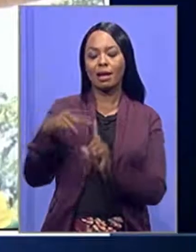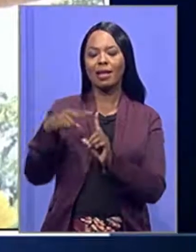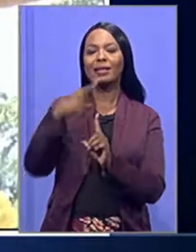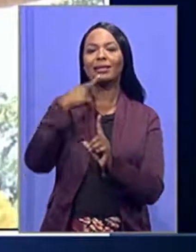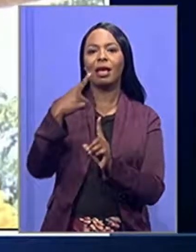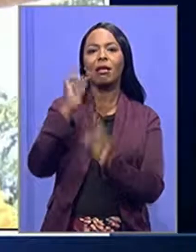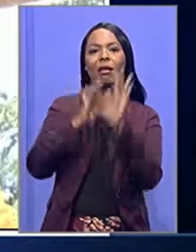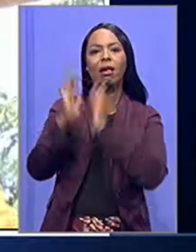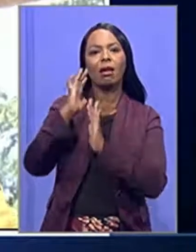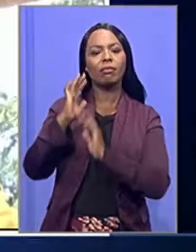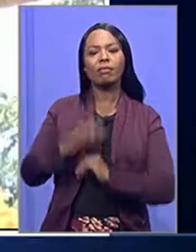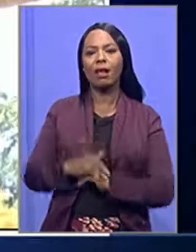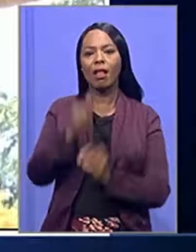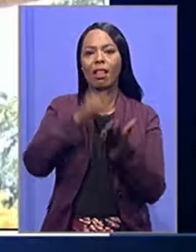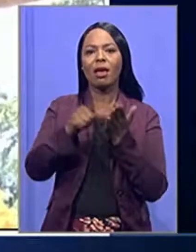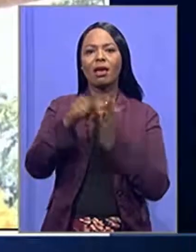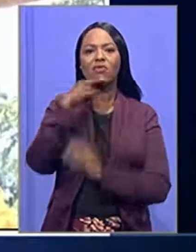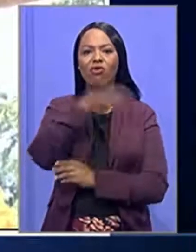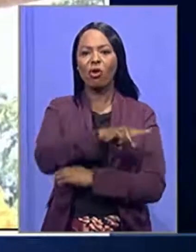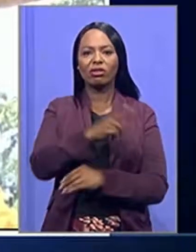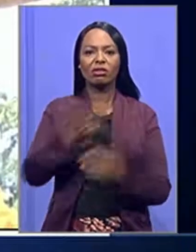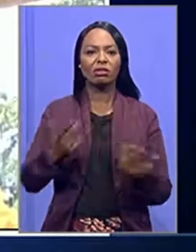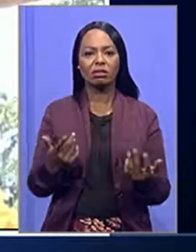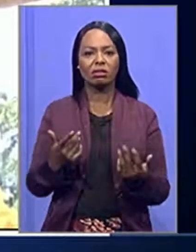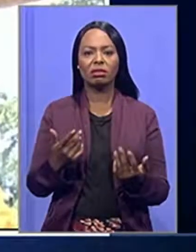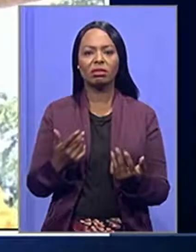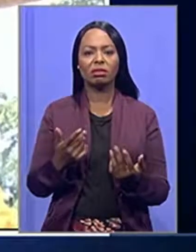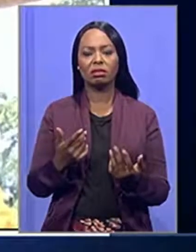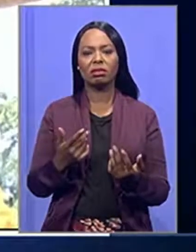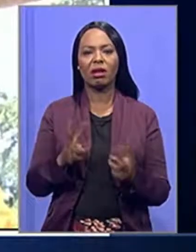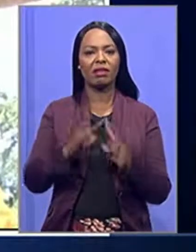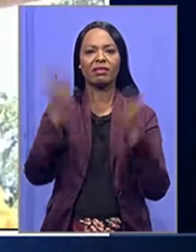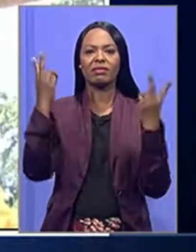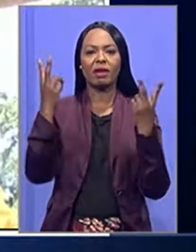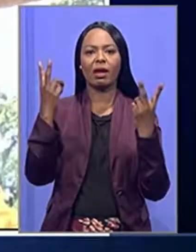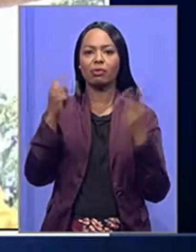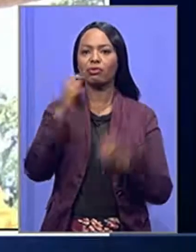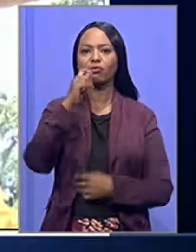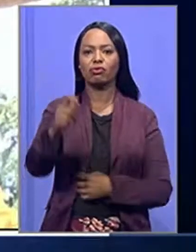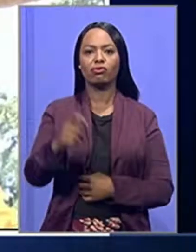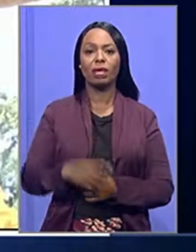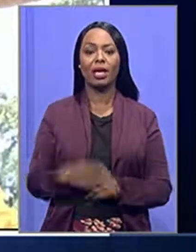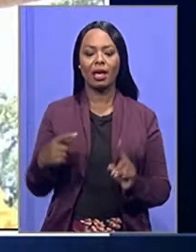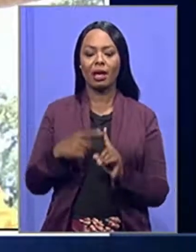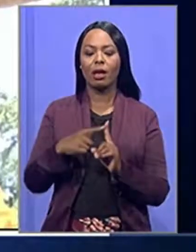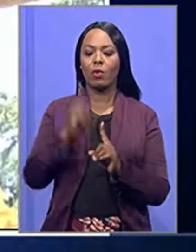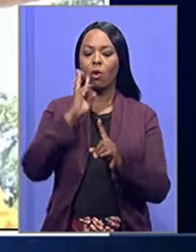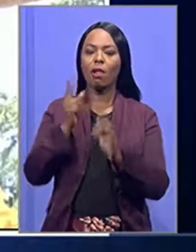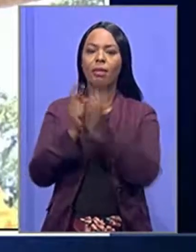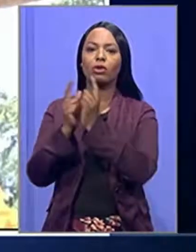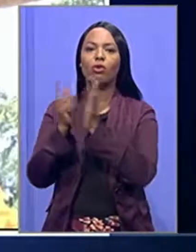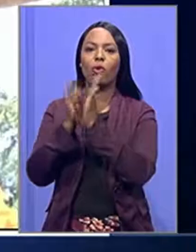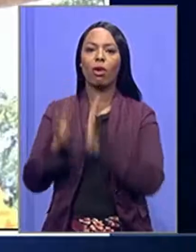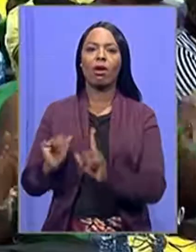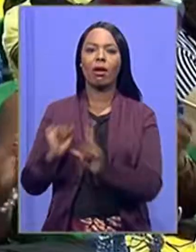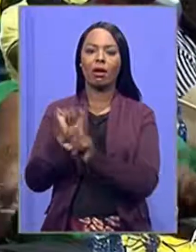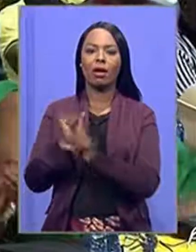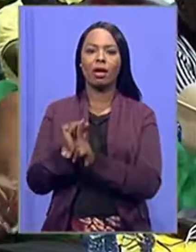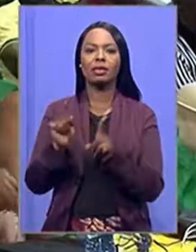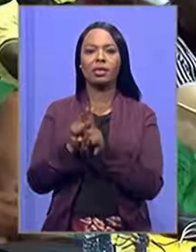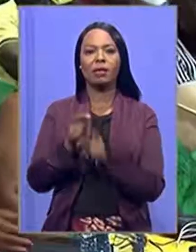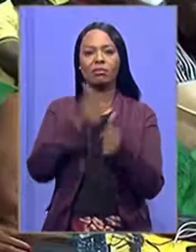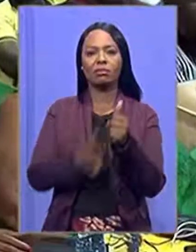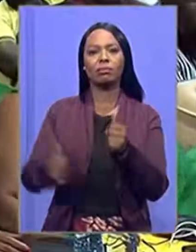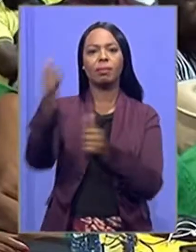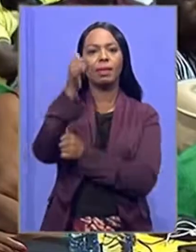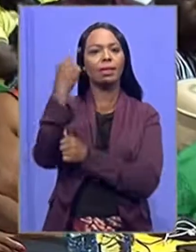letter is false and fraudulent, and that he's taking it up with his attorney and the regional secretary of eThekwini.